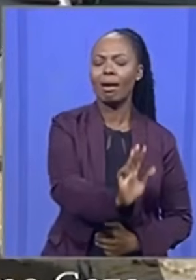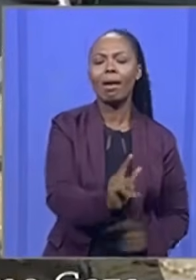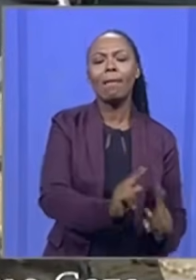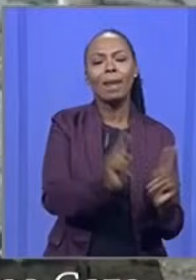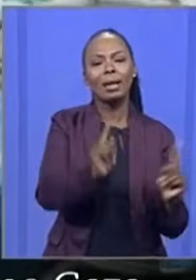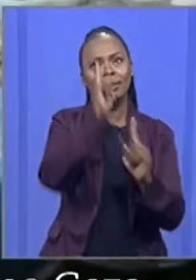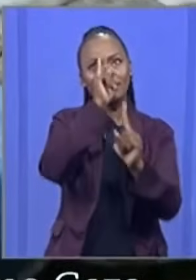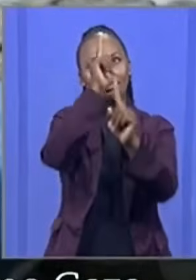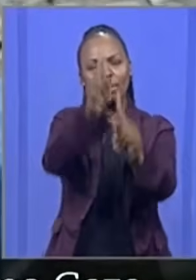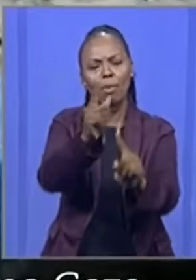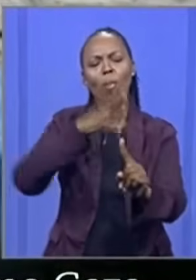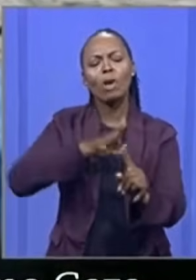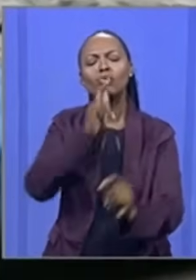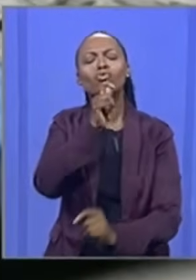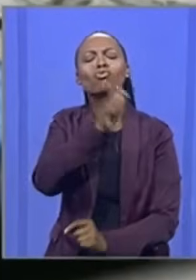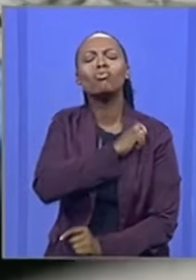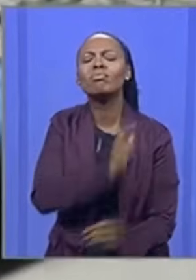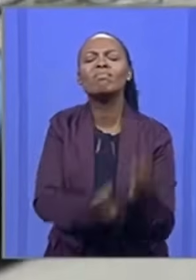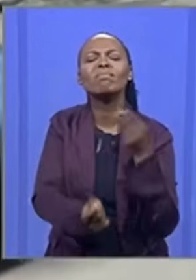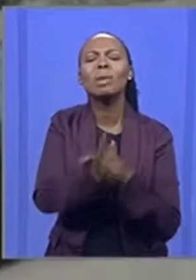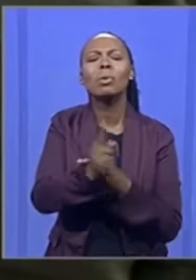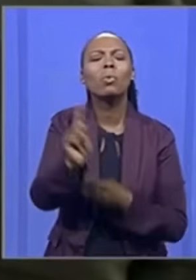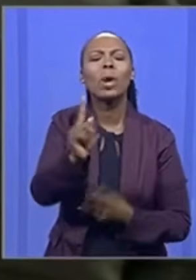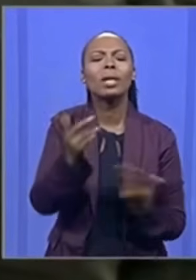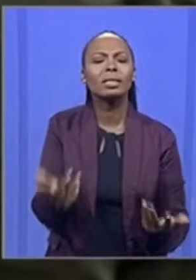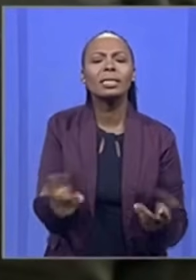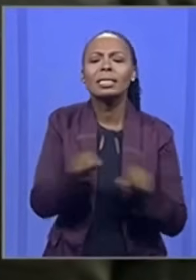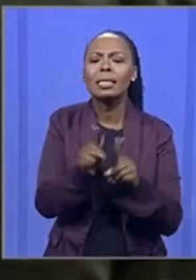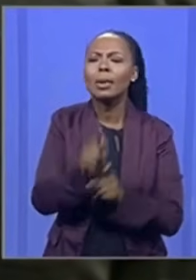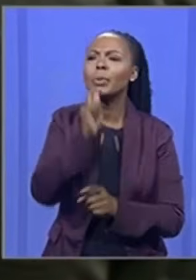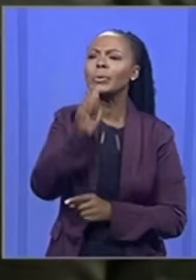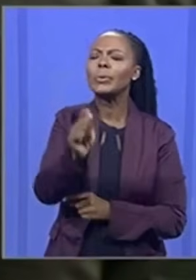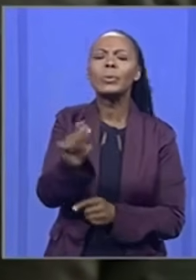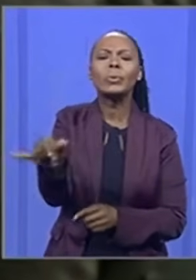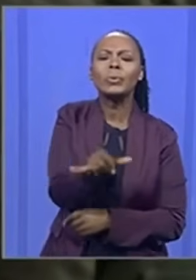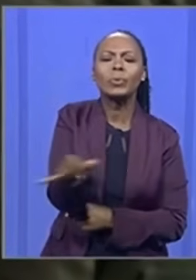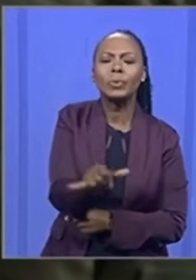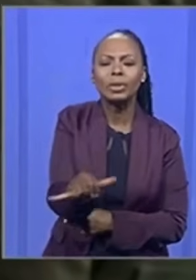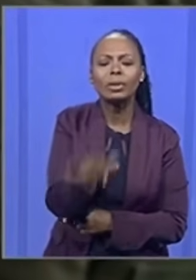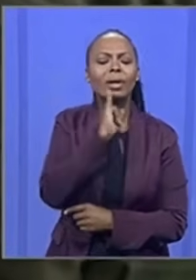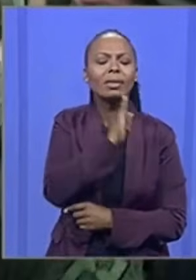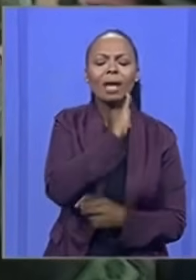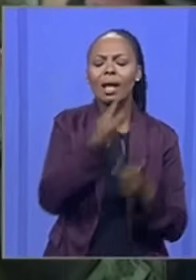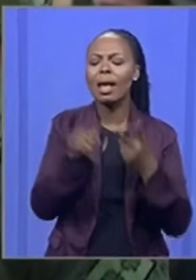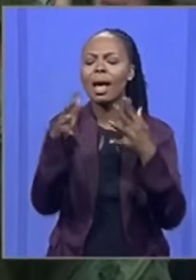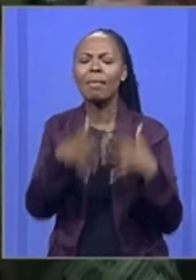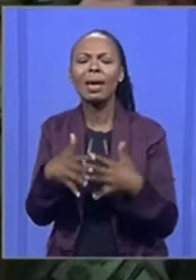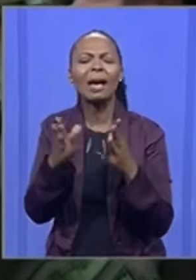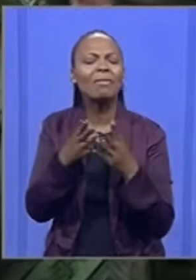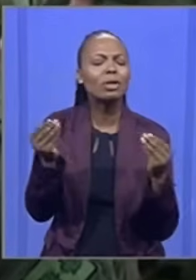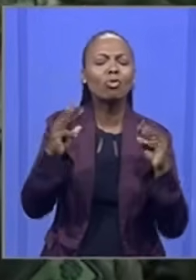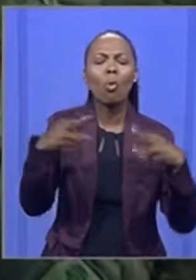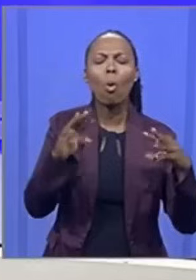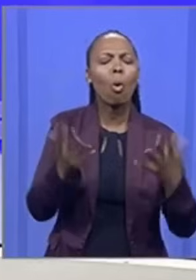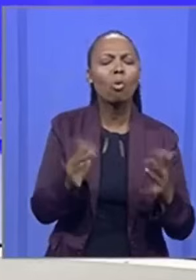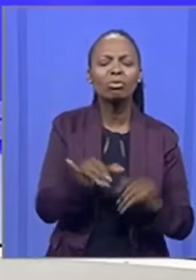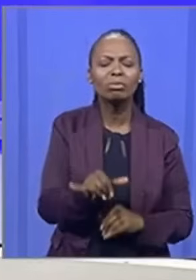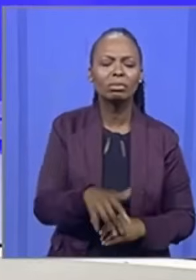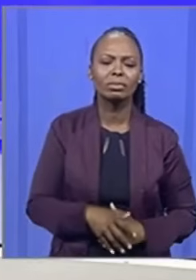e ne e le ho fumana bonnete ba maemo a ditaba leo ba le kgahlamelo hore baetapele ba Israel le America ba emise ka ntwa.